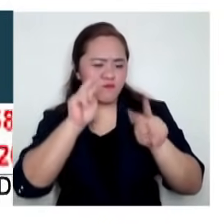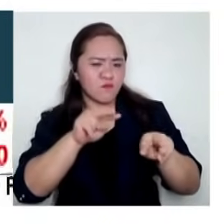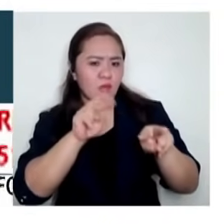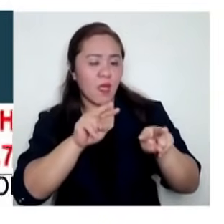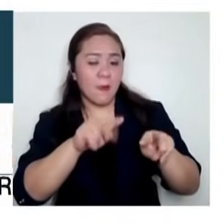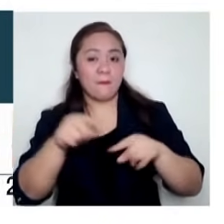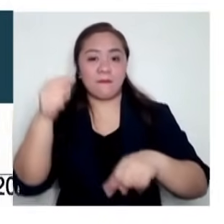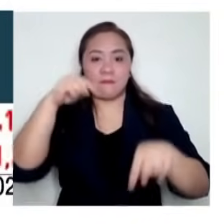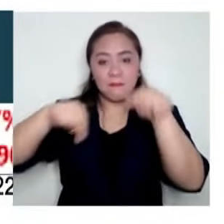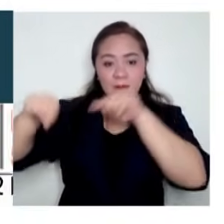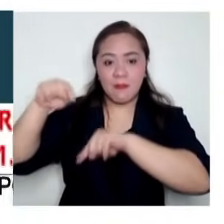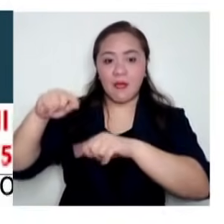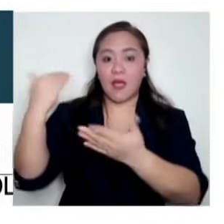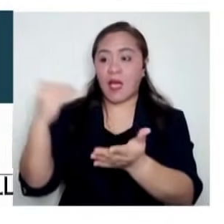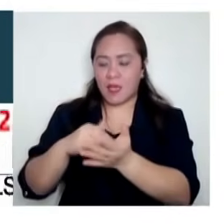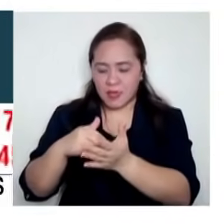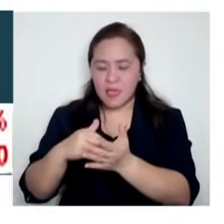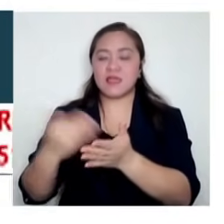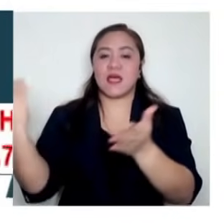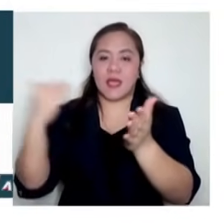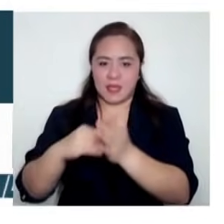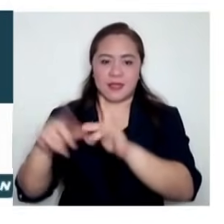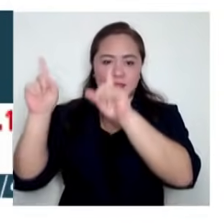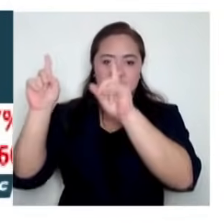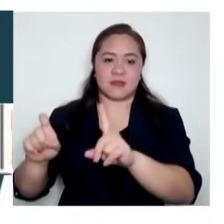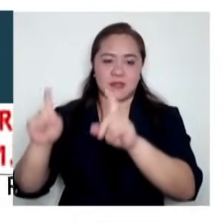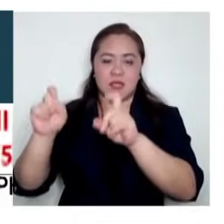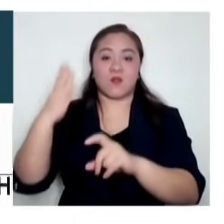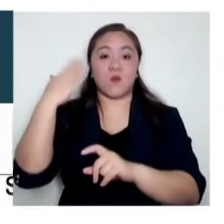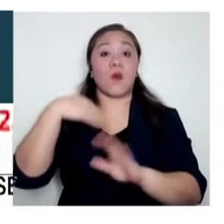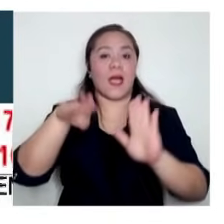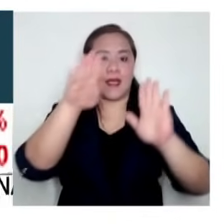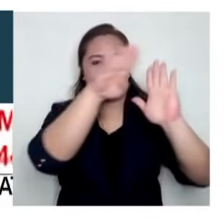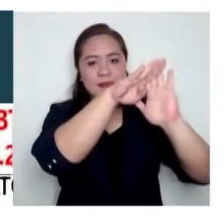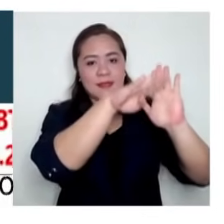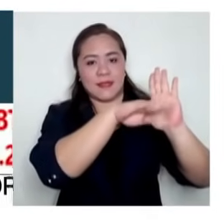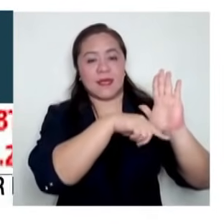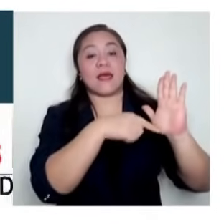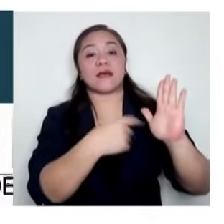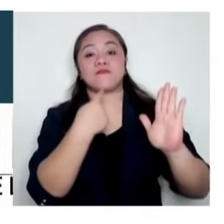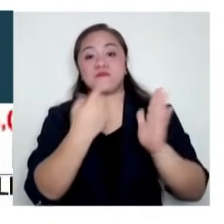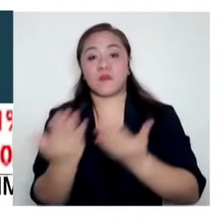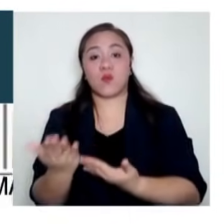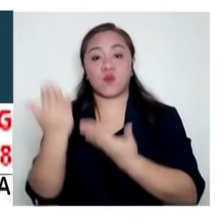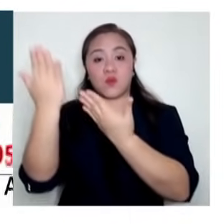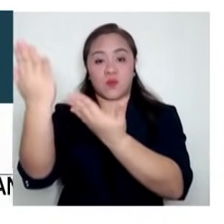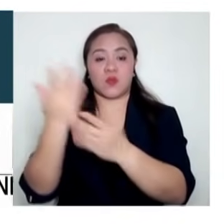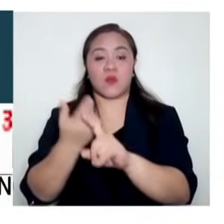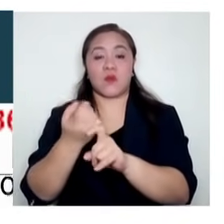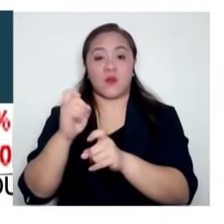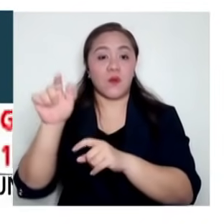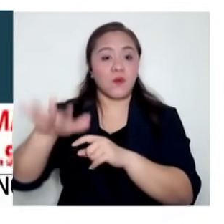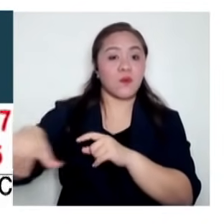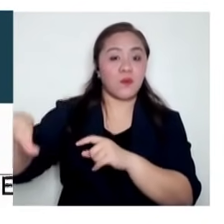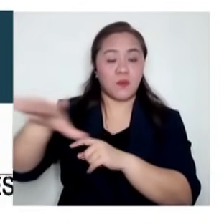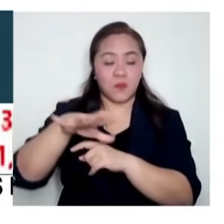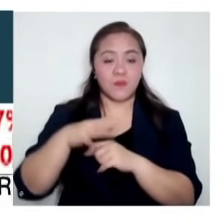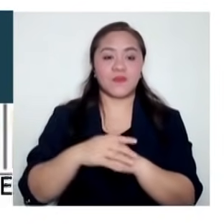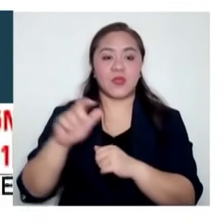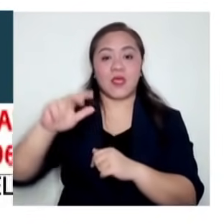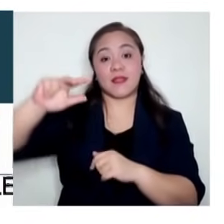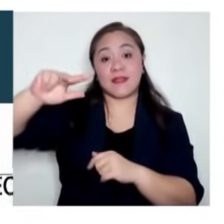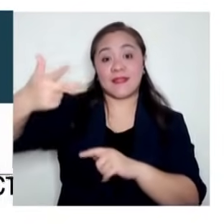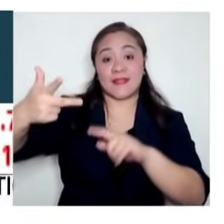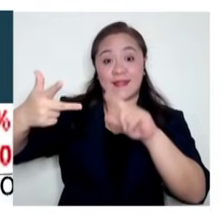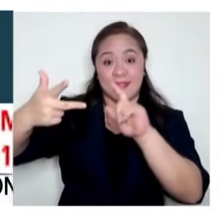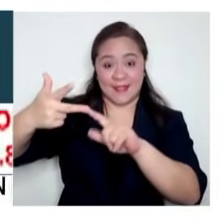them and we retested. And this is the protocol based from our experts' recommendations that we retest them again. So that was the third test.